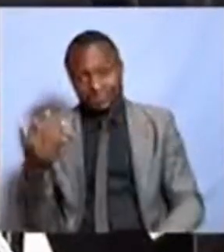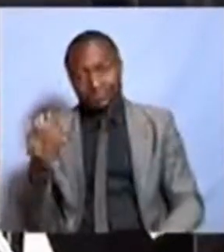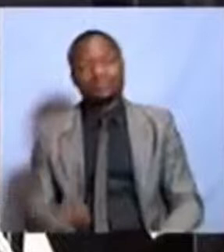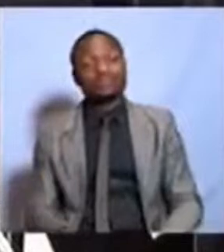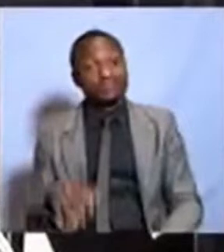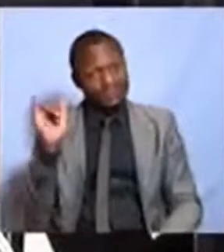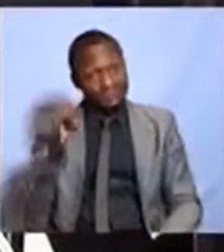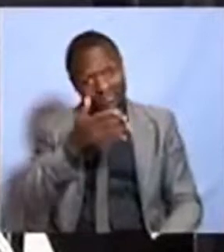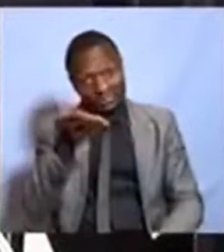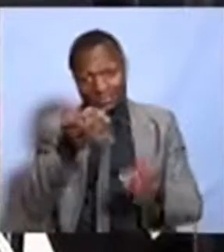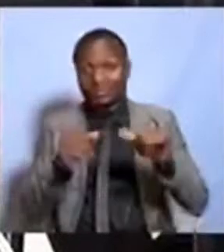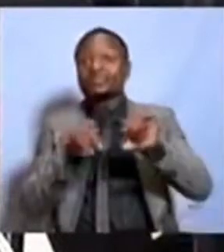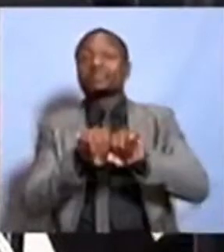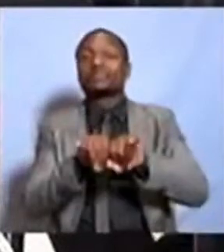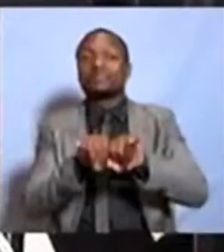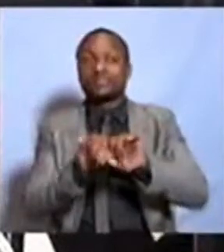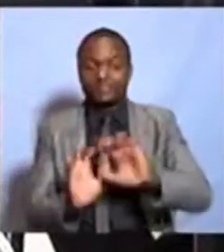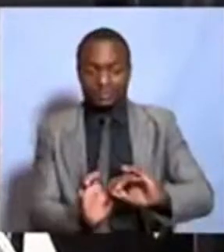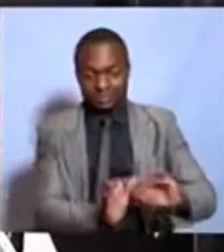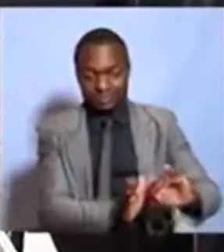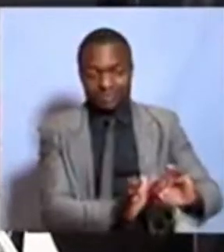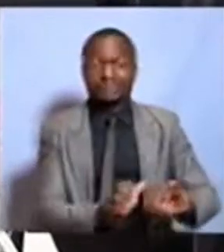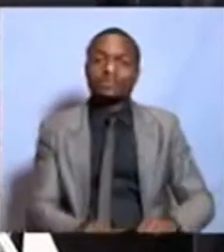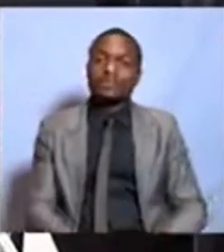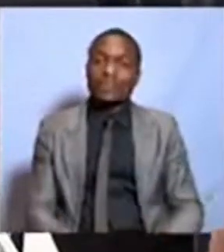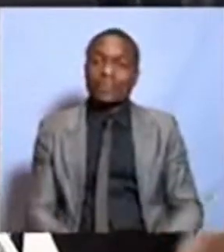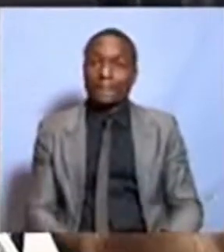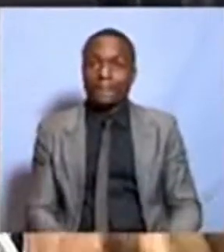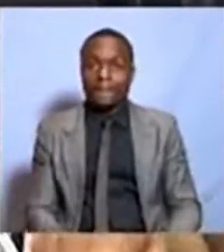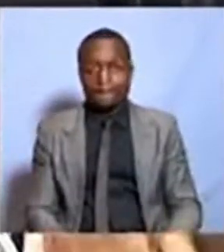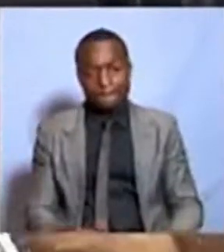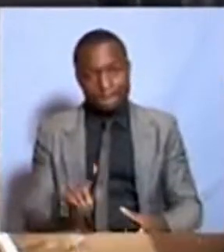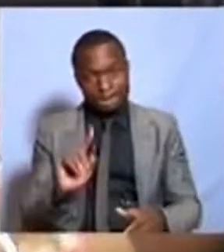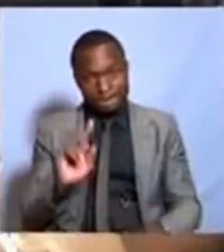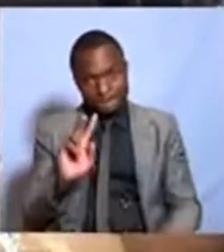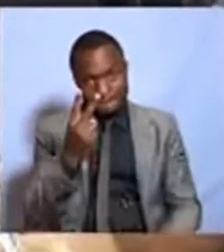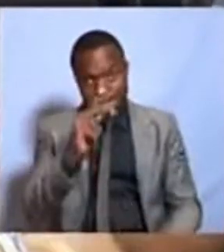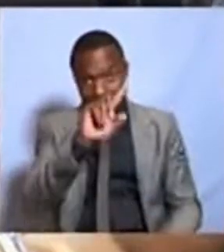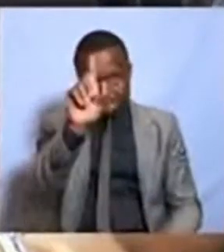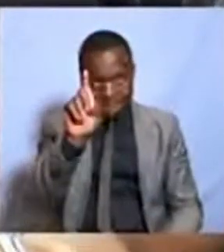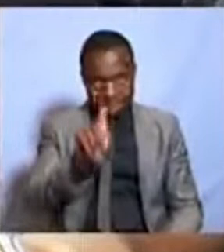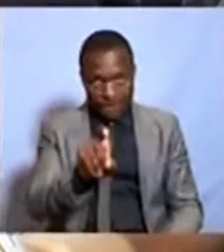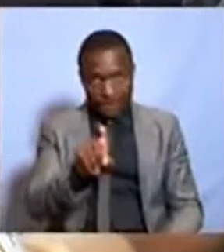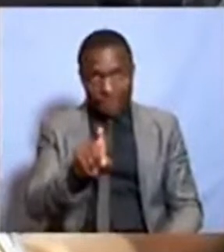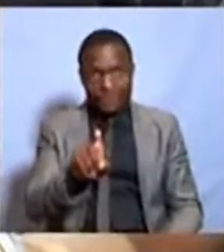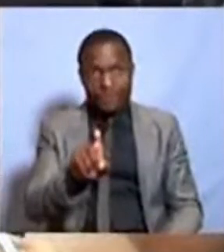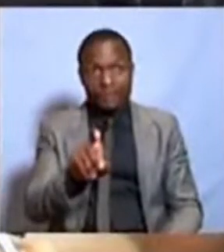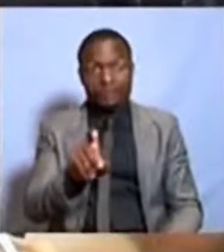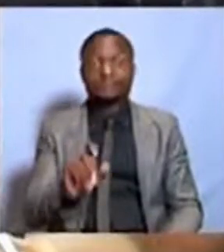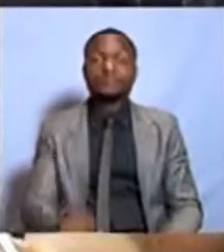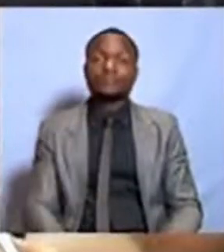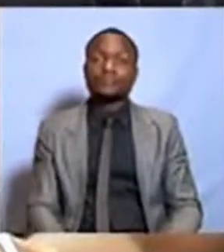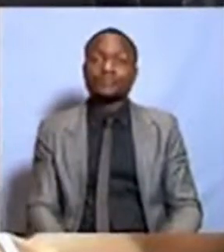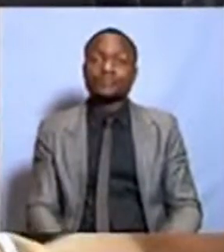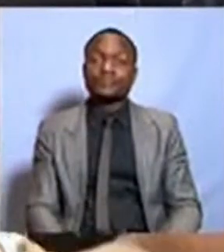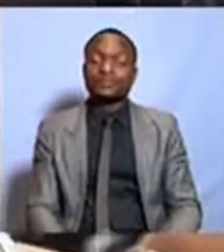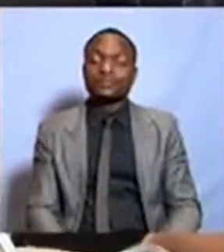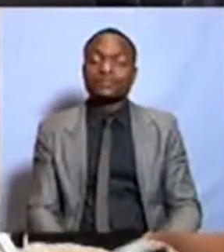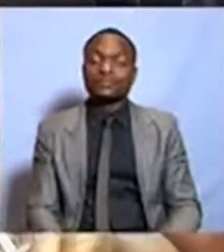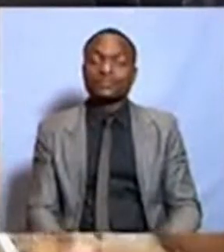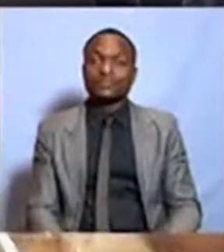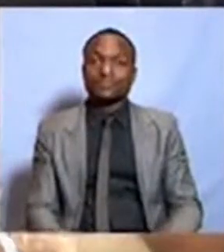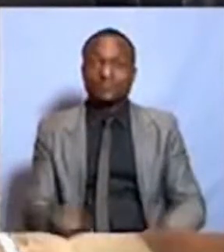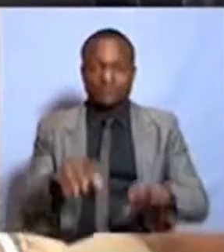yes, that is necessary. And then also for, I think that has touched on two questions about